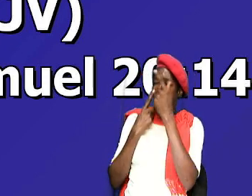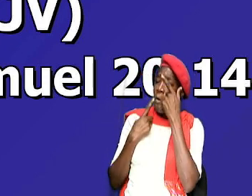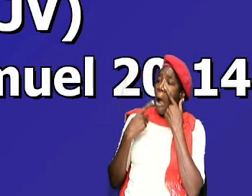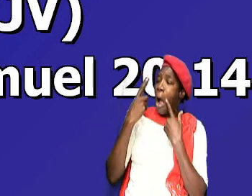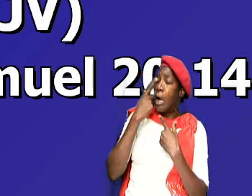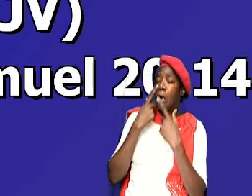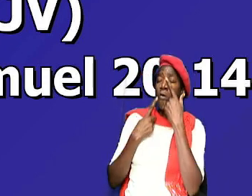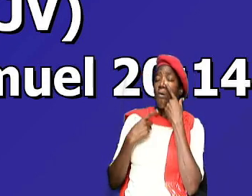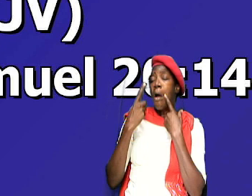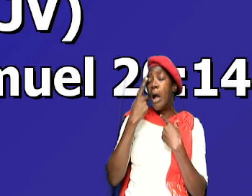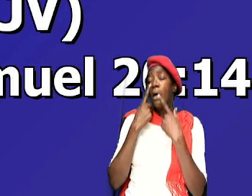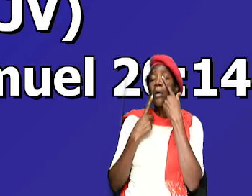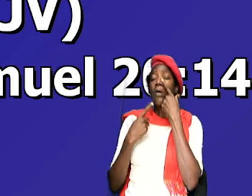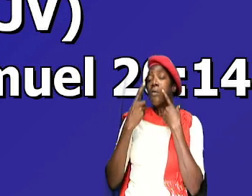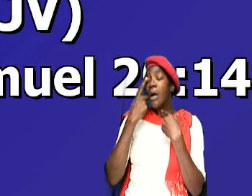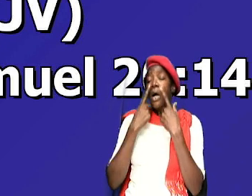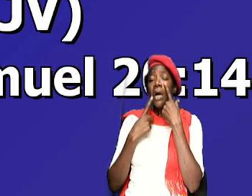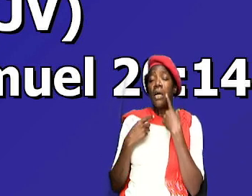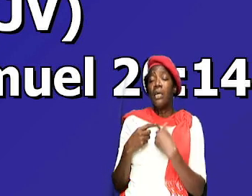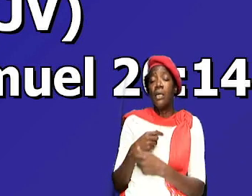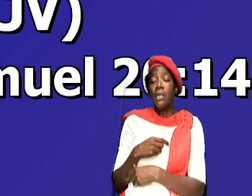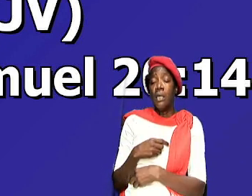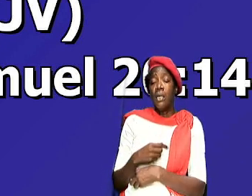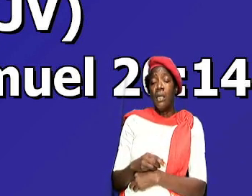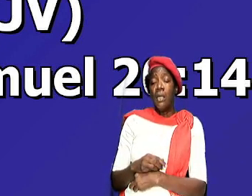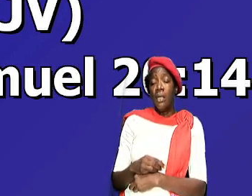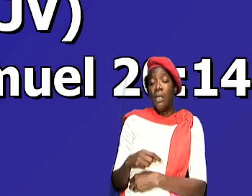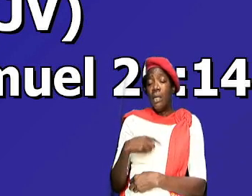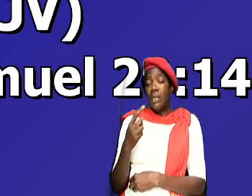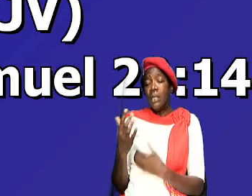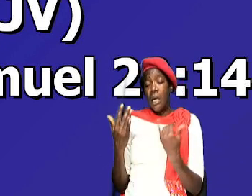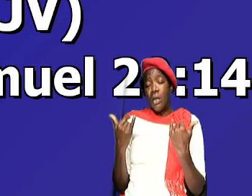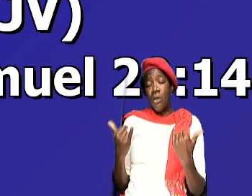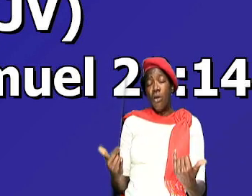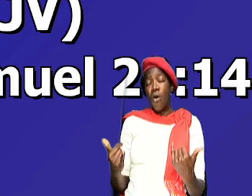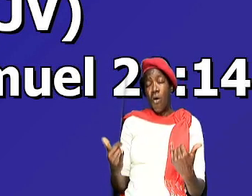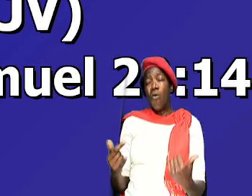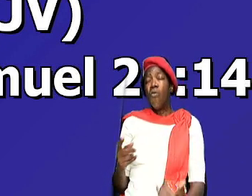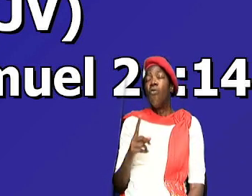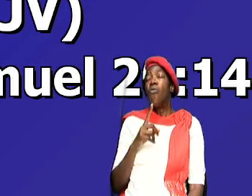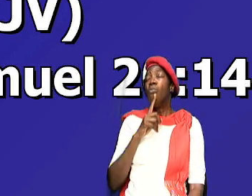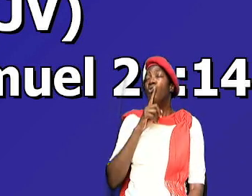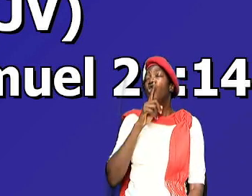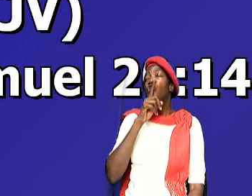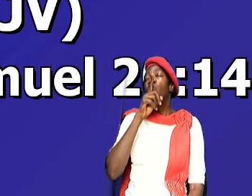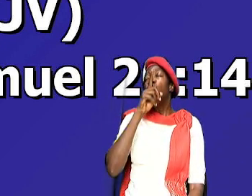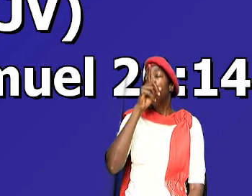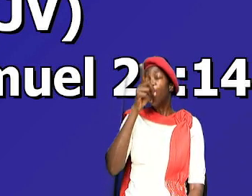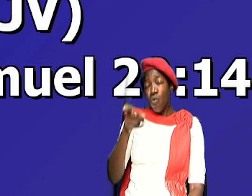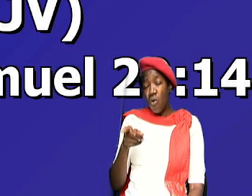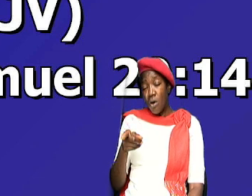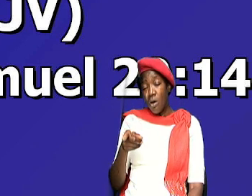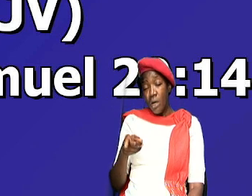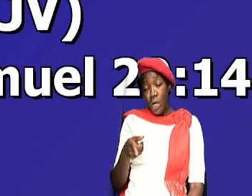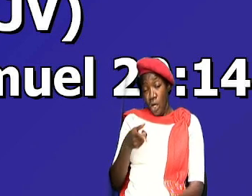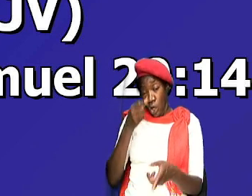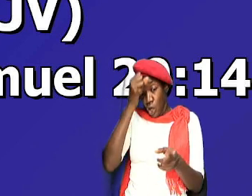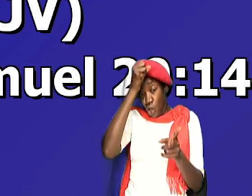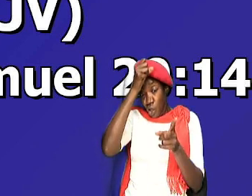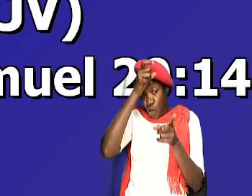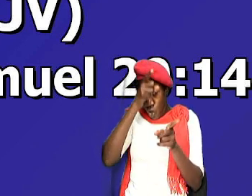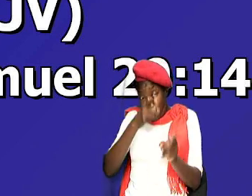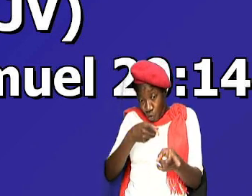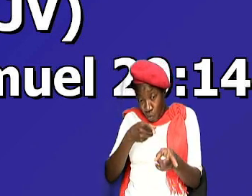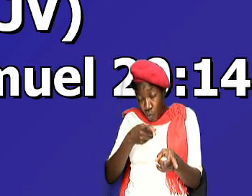And Saul, hear what came out of Saul's mouth. Saul said, no, I am certain that you are going to be king. When you are